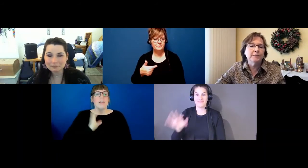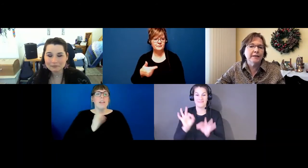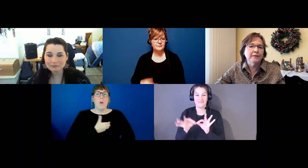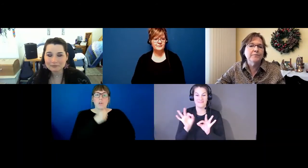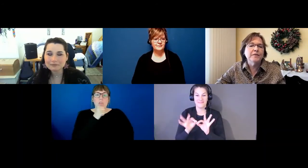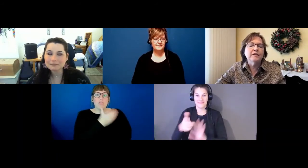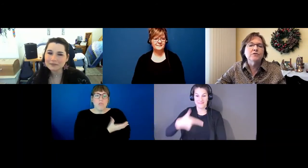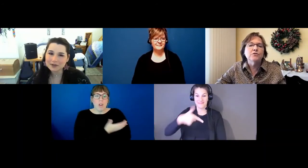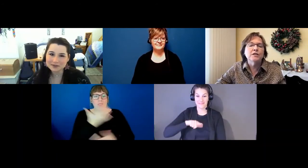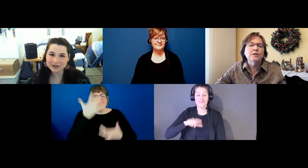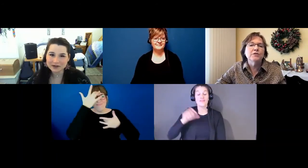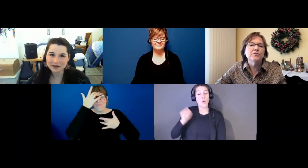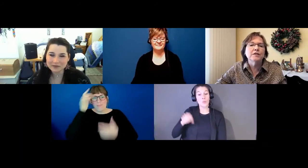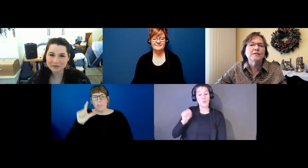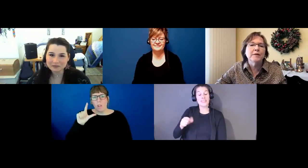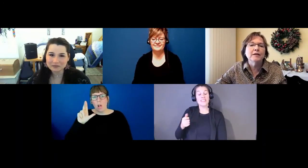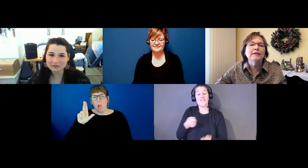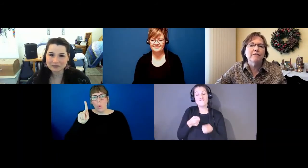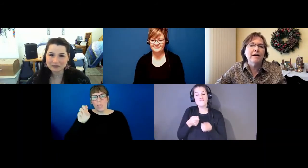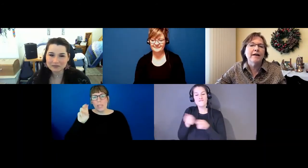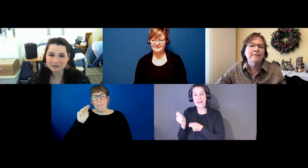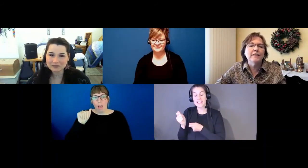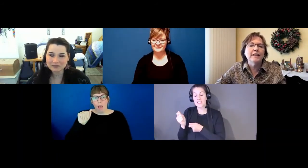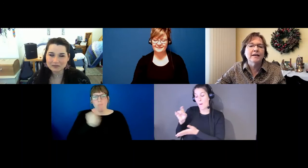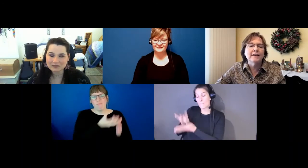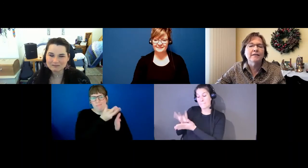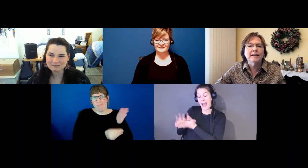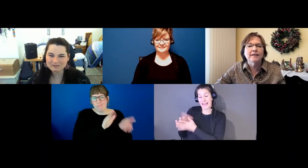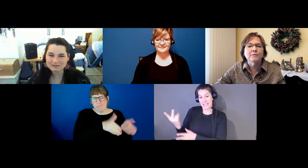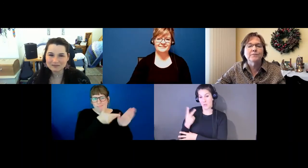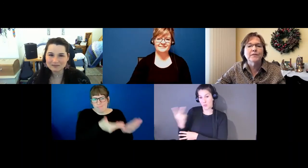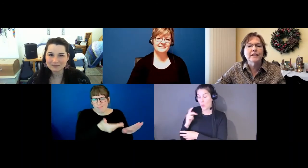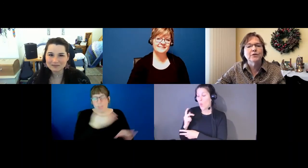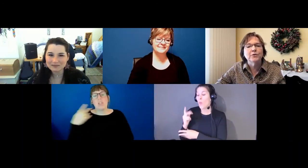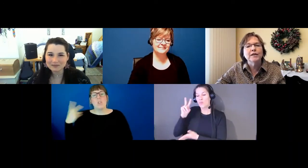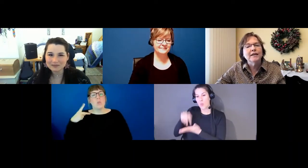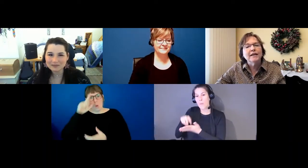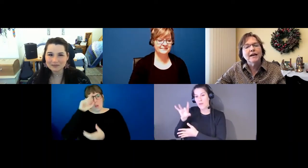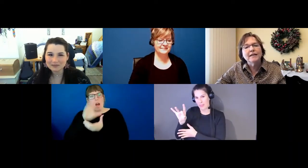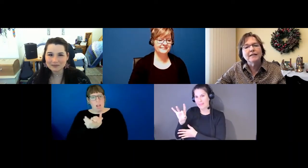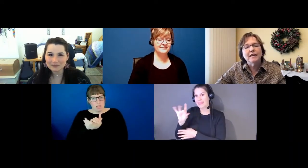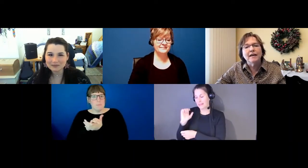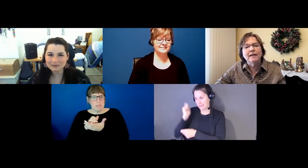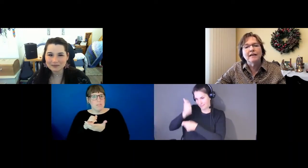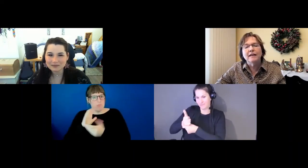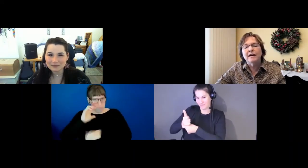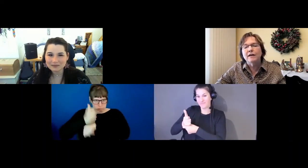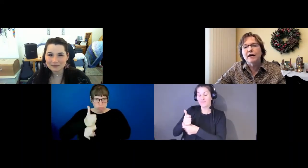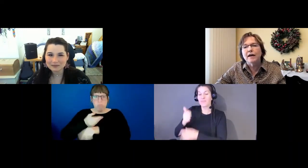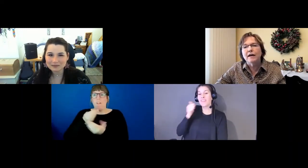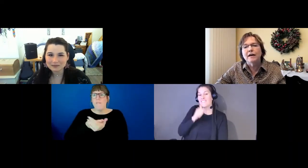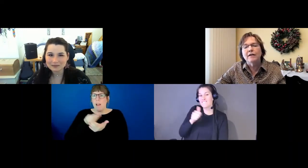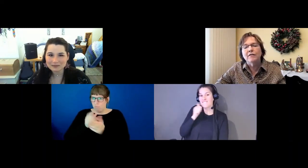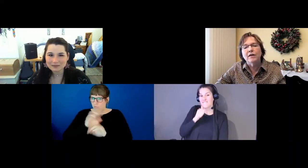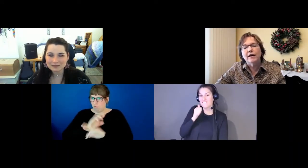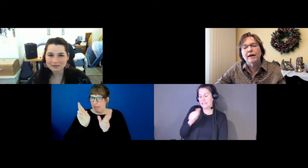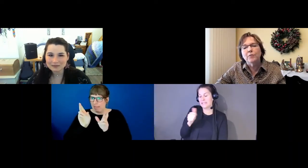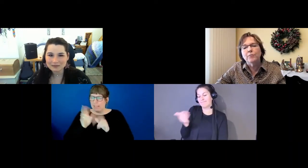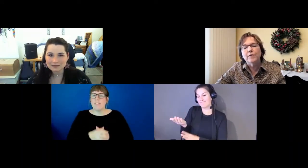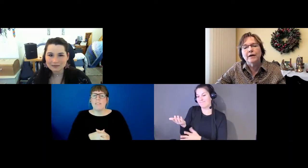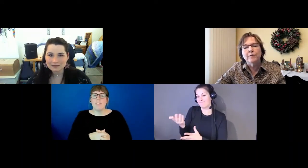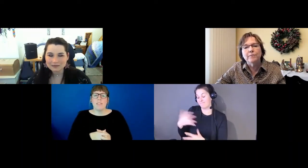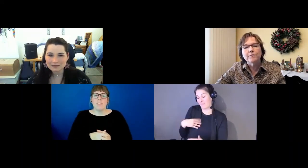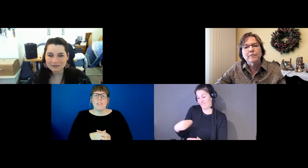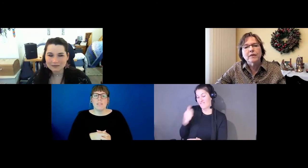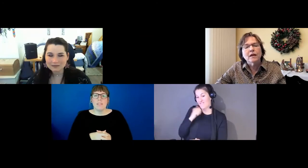leukemia. So she was just barely 5. Yeah, thank you. And I